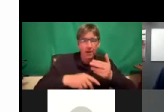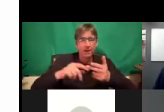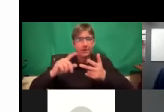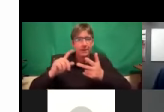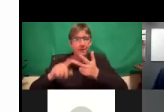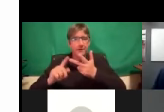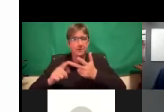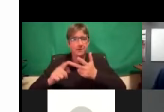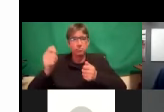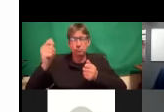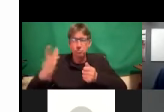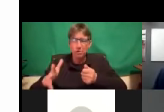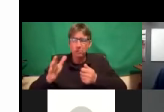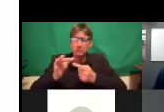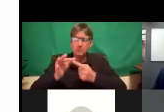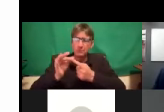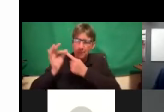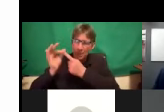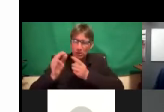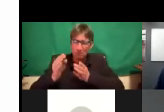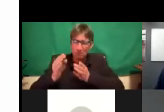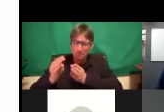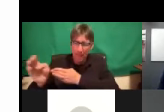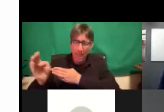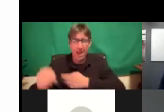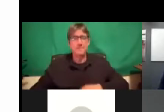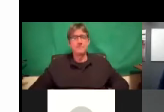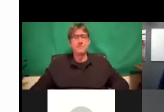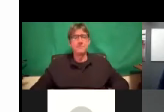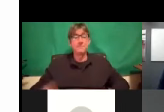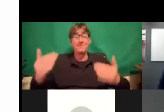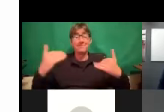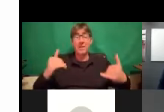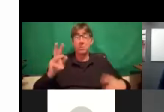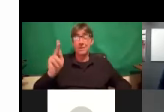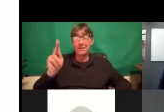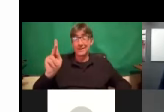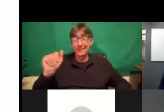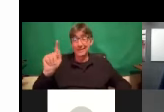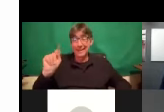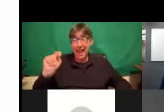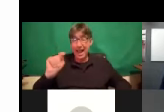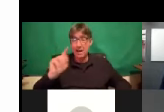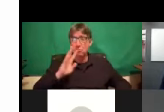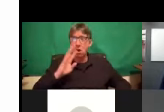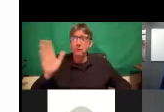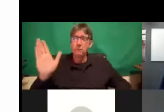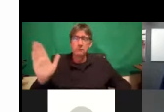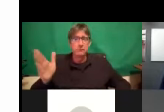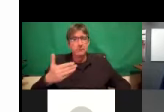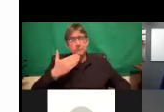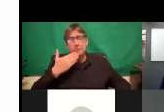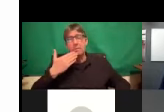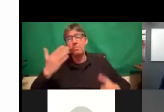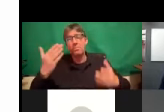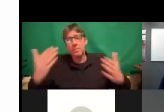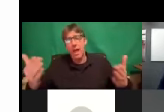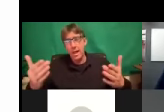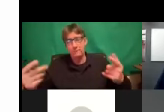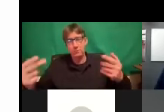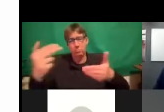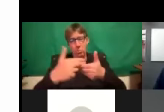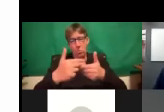much for taking the time out of your busy evenings. I'm very much looking forward to the conversation tonight. As Angel said,